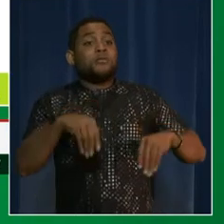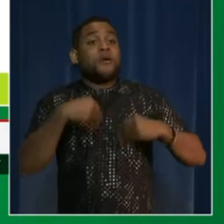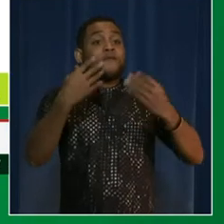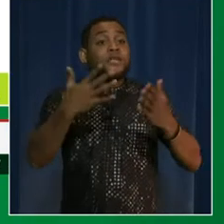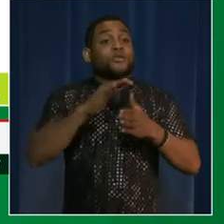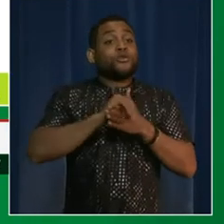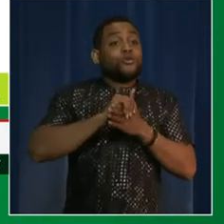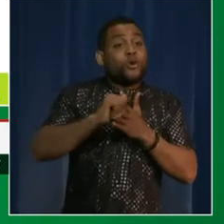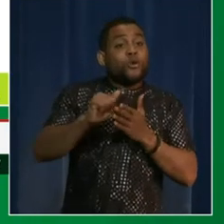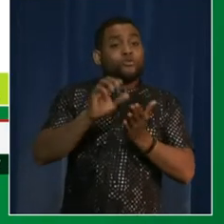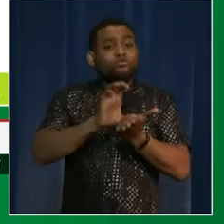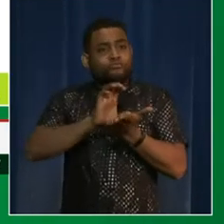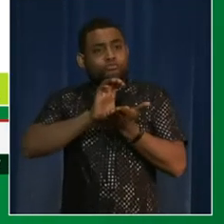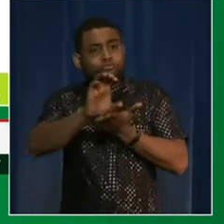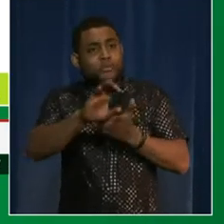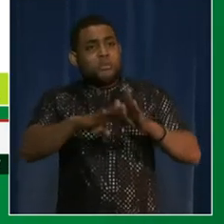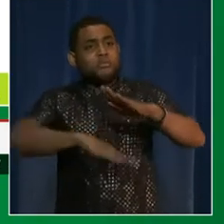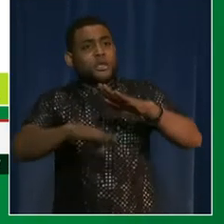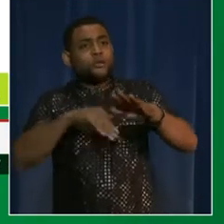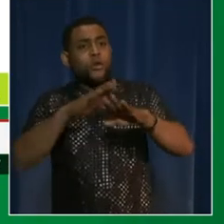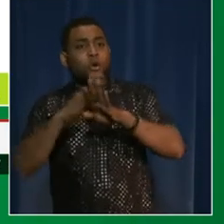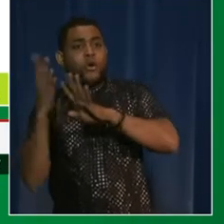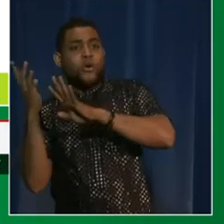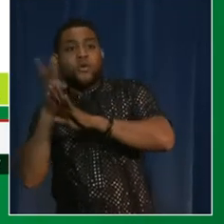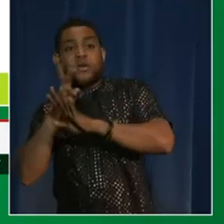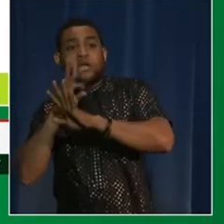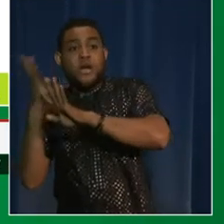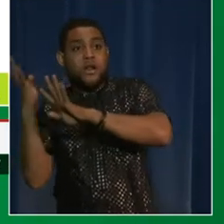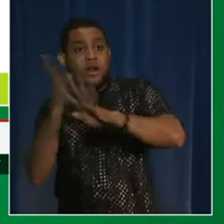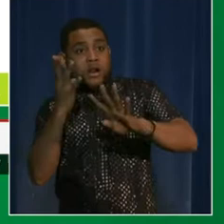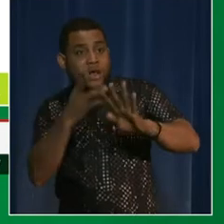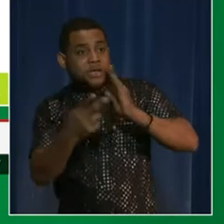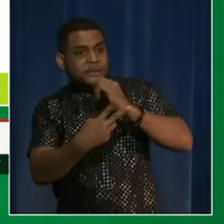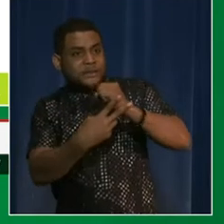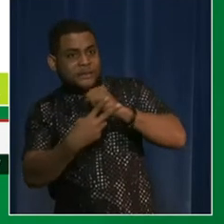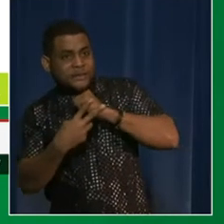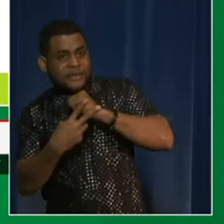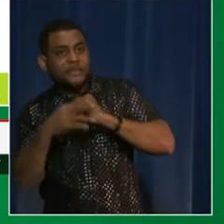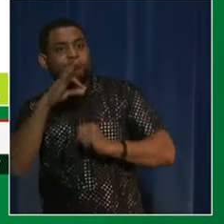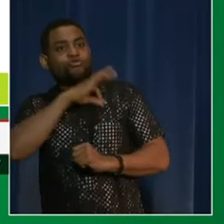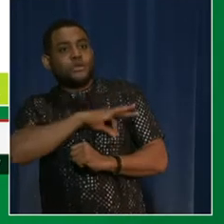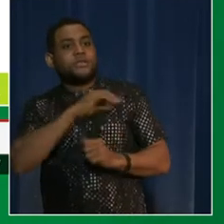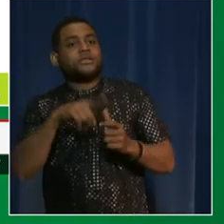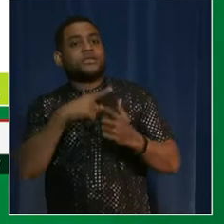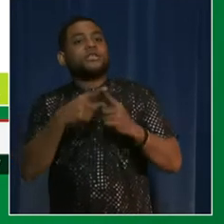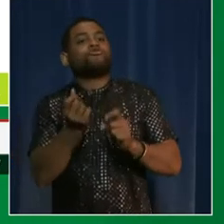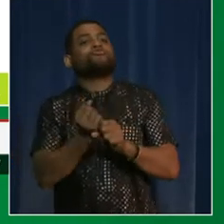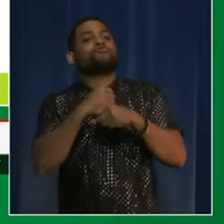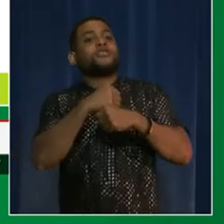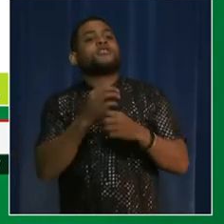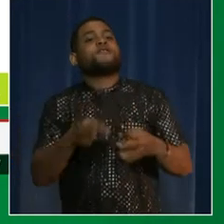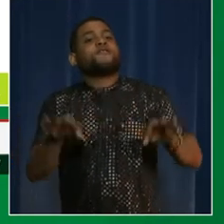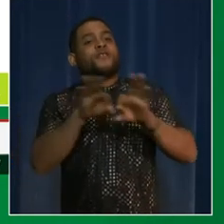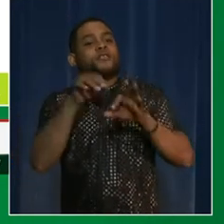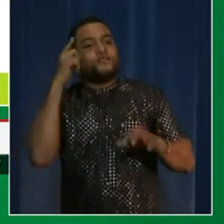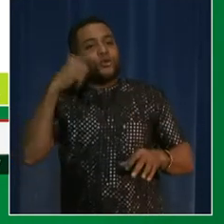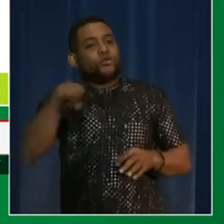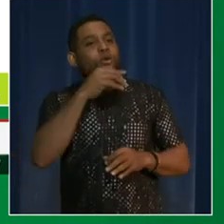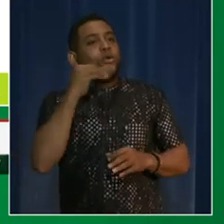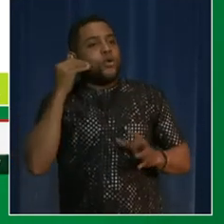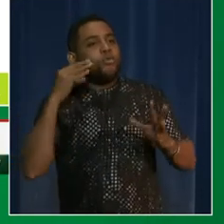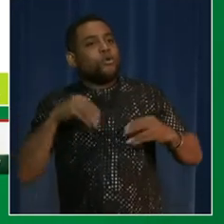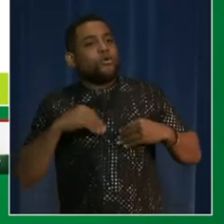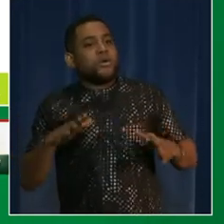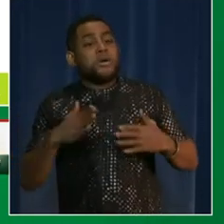on the inflow of stormwater retention credits, and we're creating value for those property owners, whether it's churches, whether it's